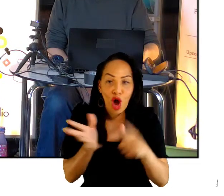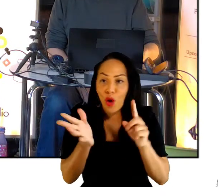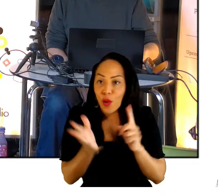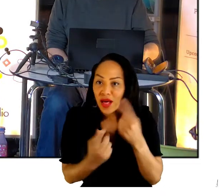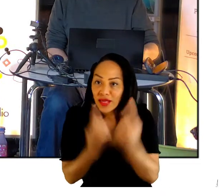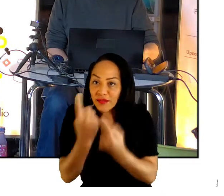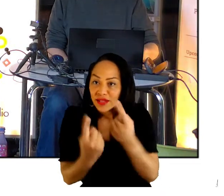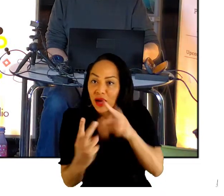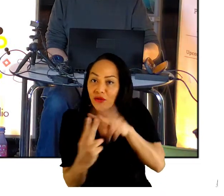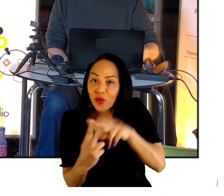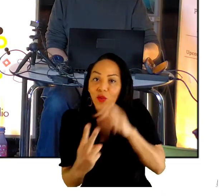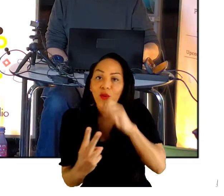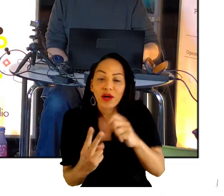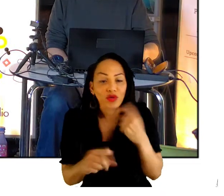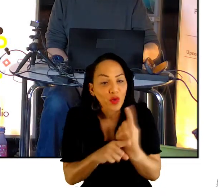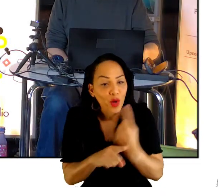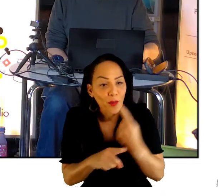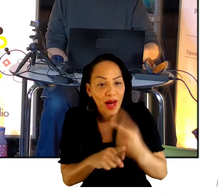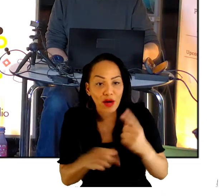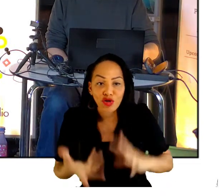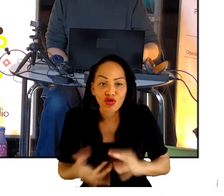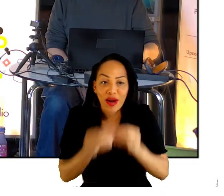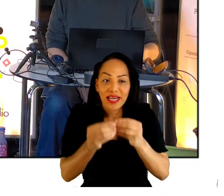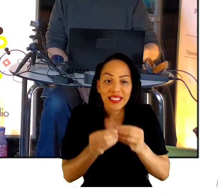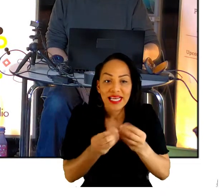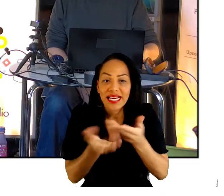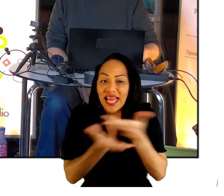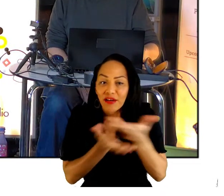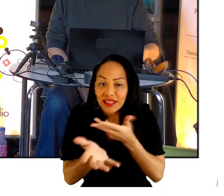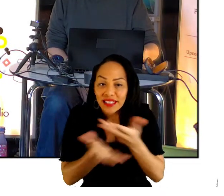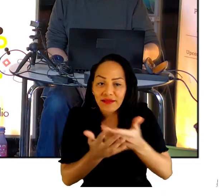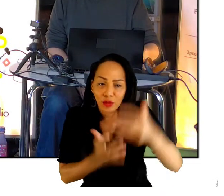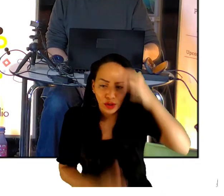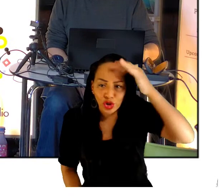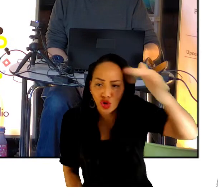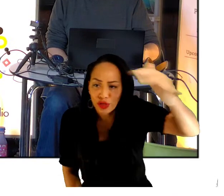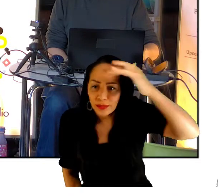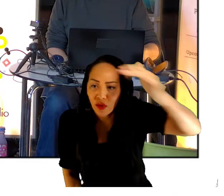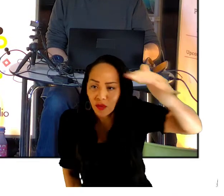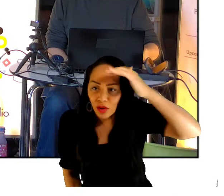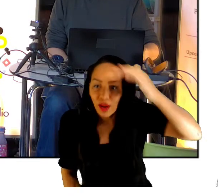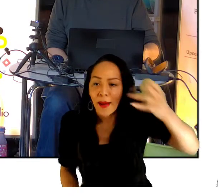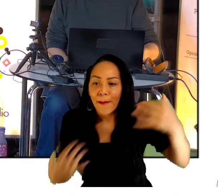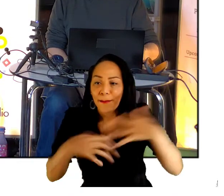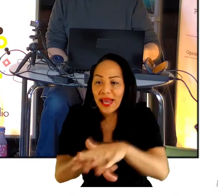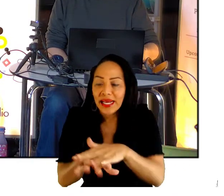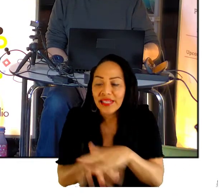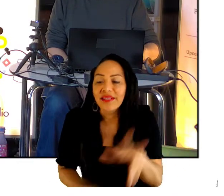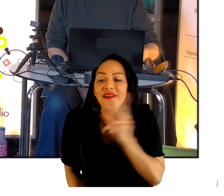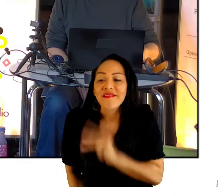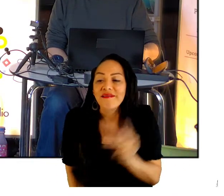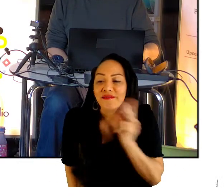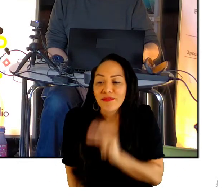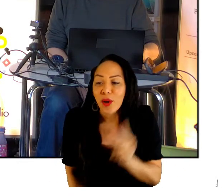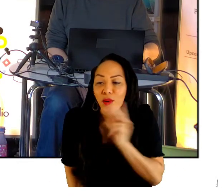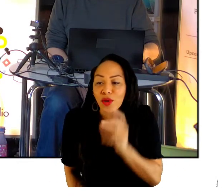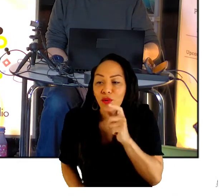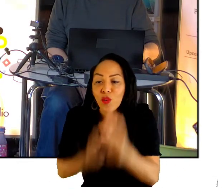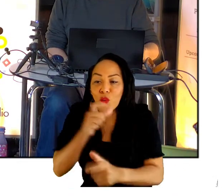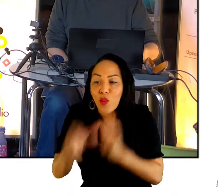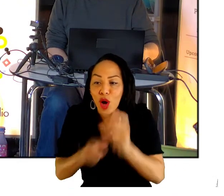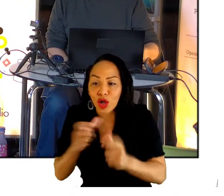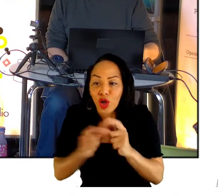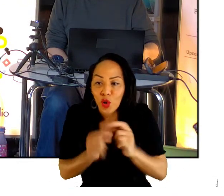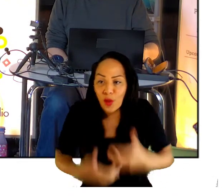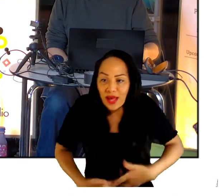creating narratives of streams of consciousness on stage, which blend visuals, spoken word, and visceral performance. So I'd like you to join me in